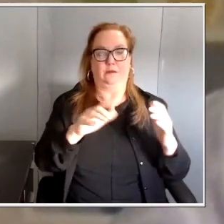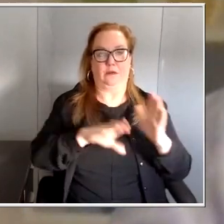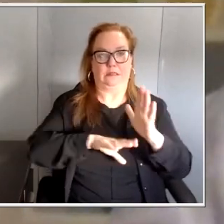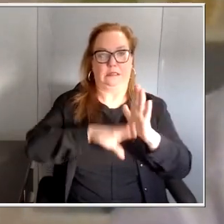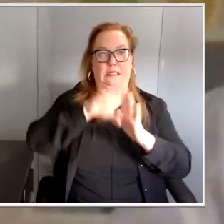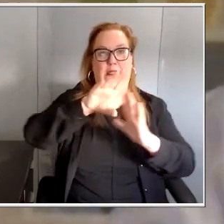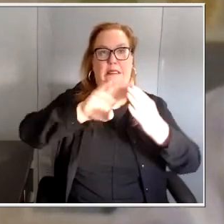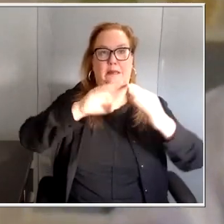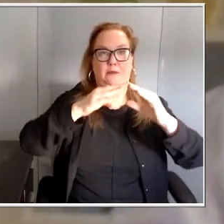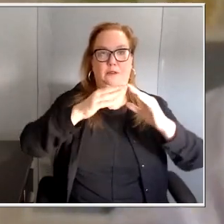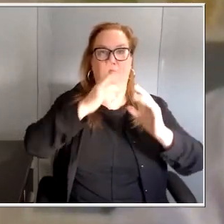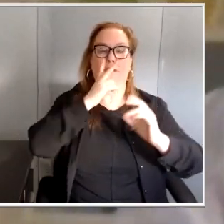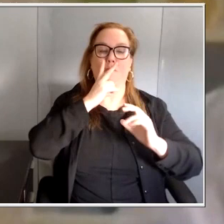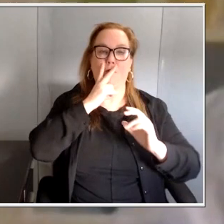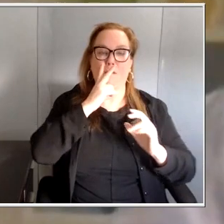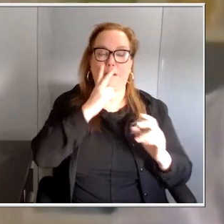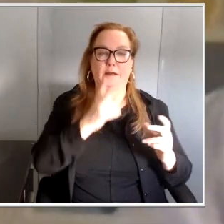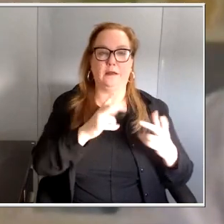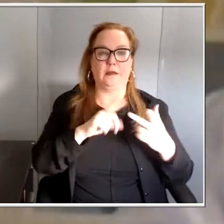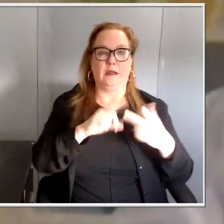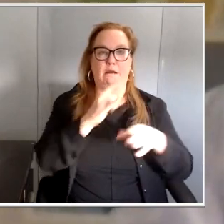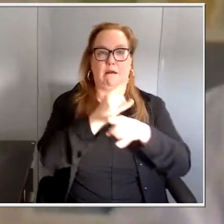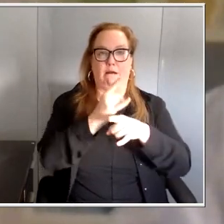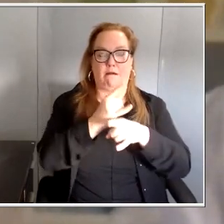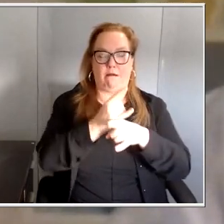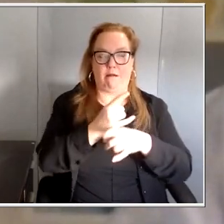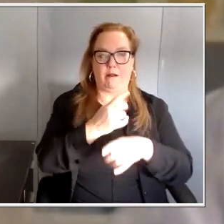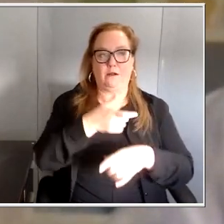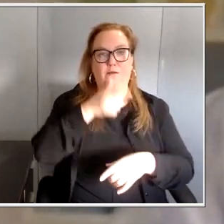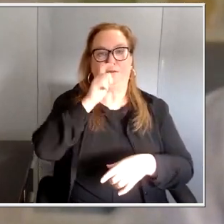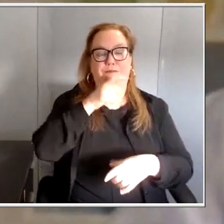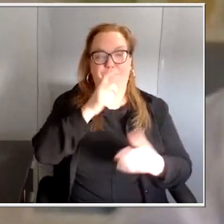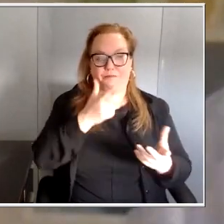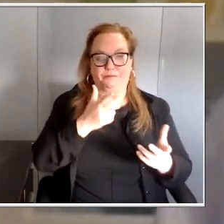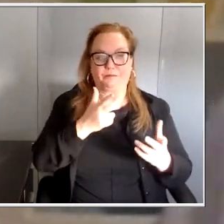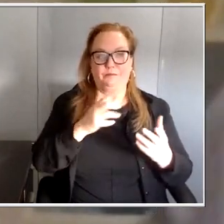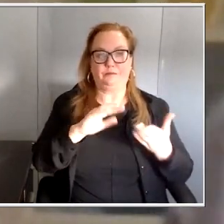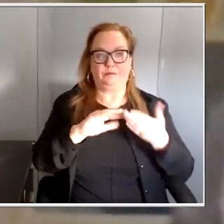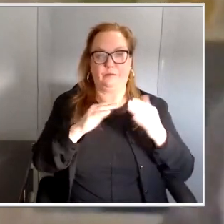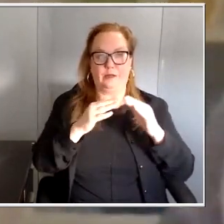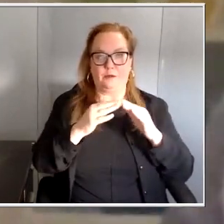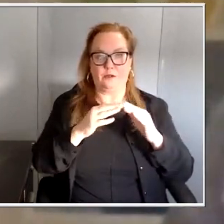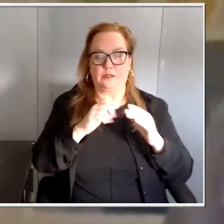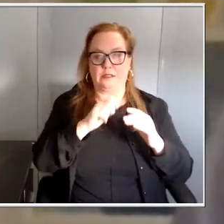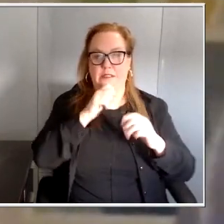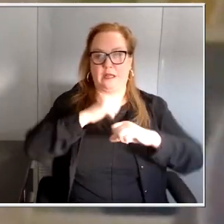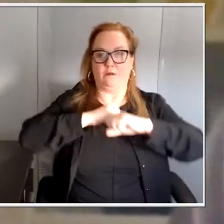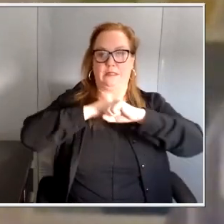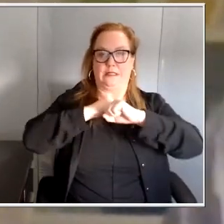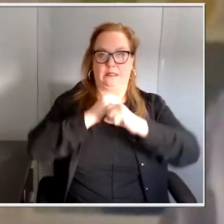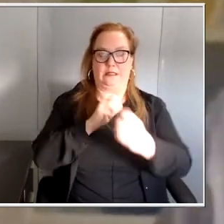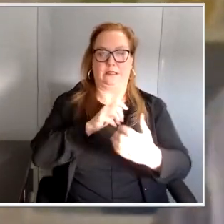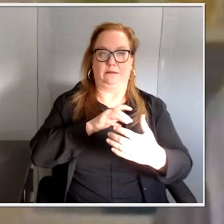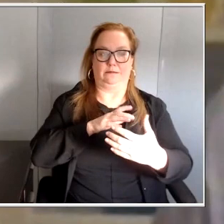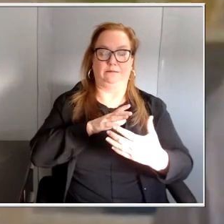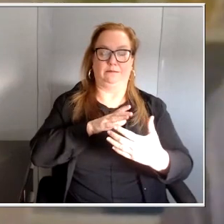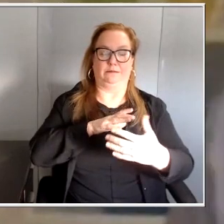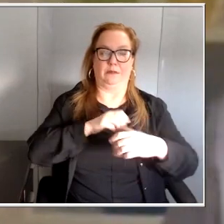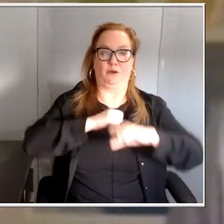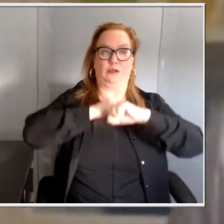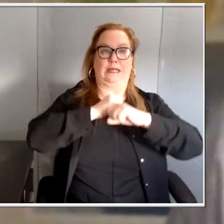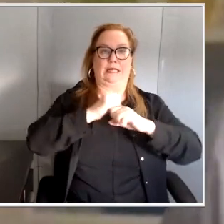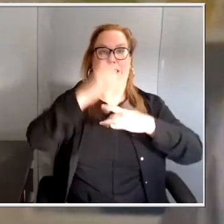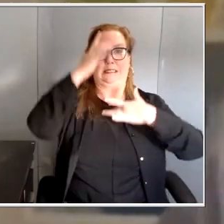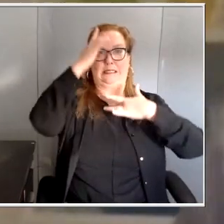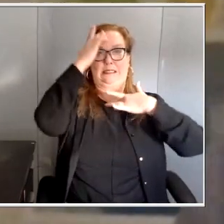in smoking and alcohol use. We're really seeing a population that's not resilient against disease. And certainly